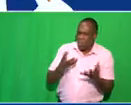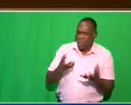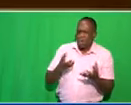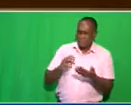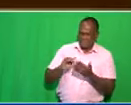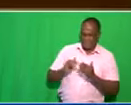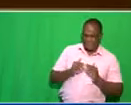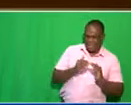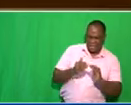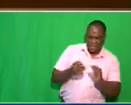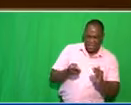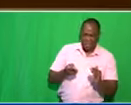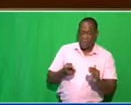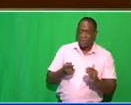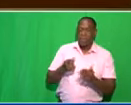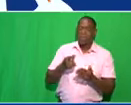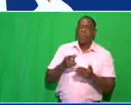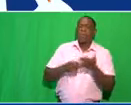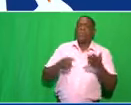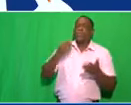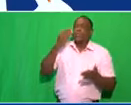education, and also